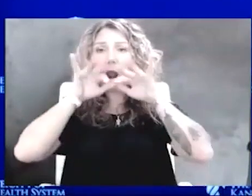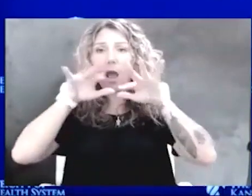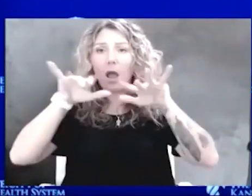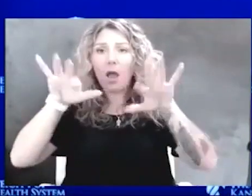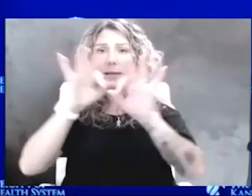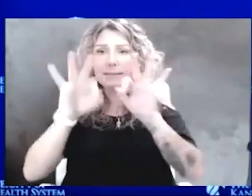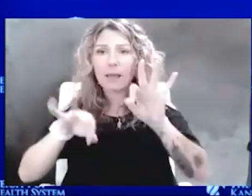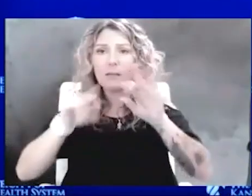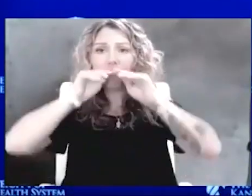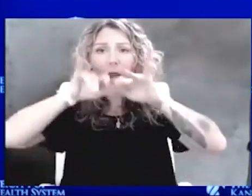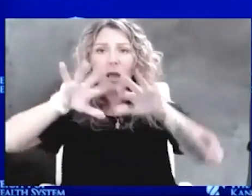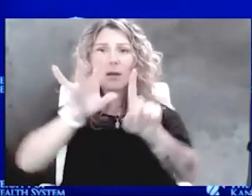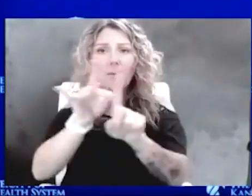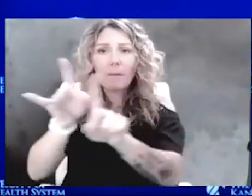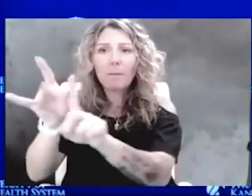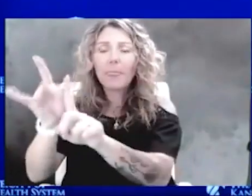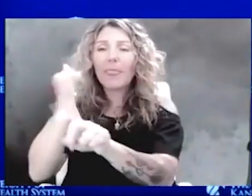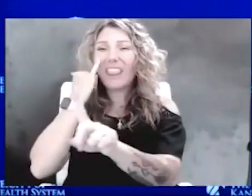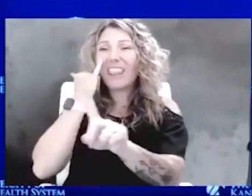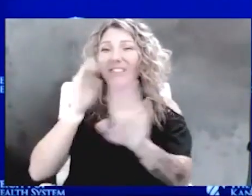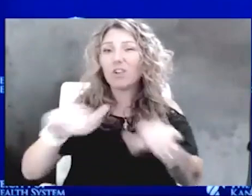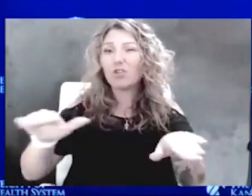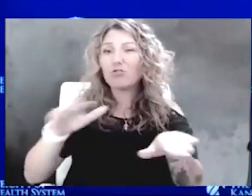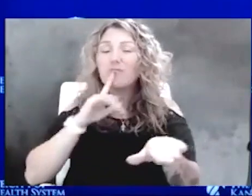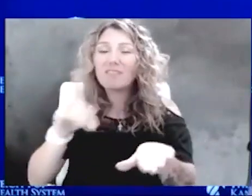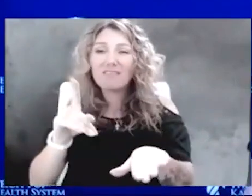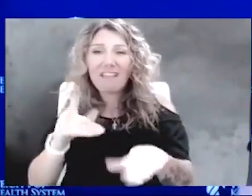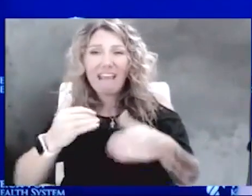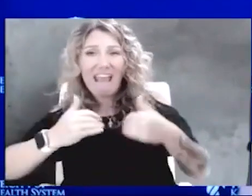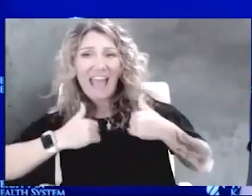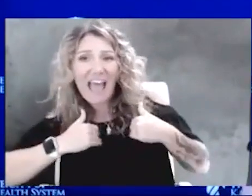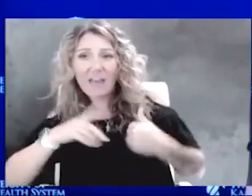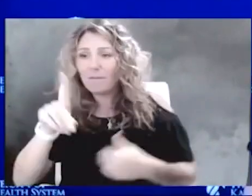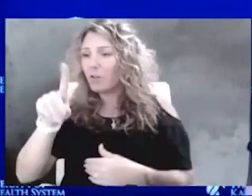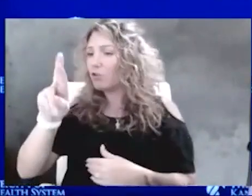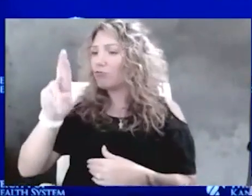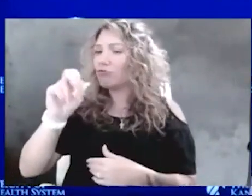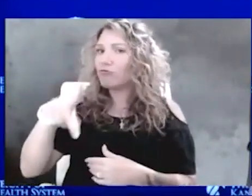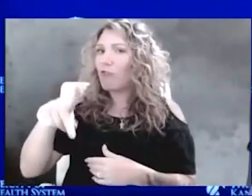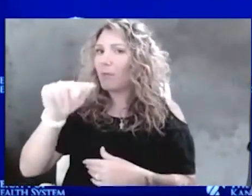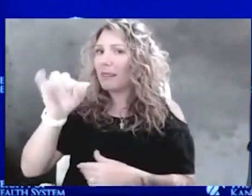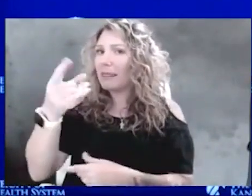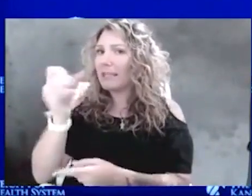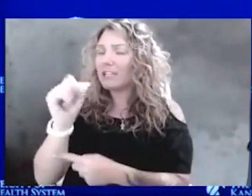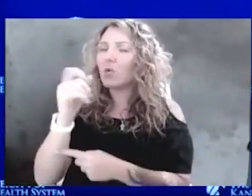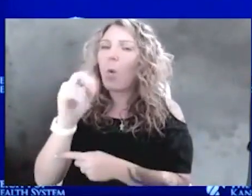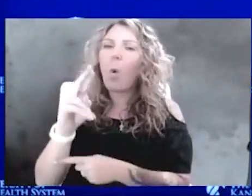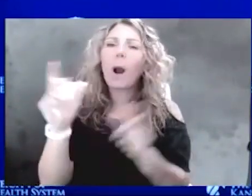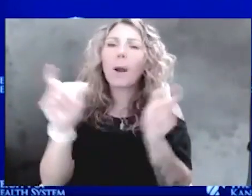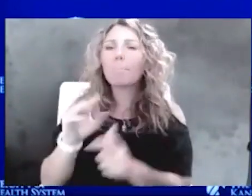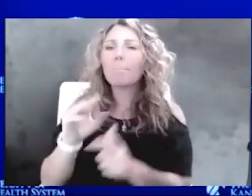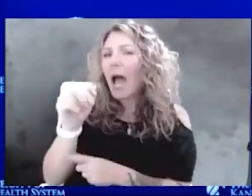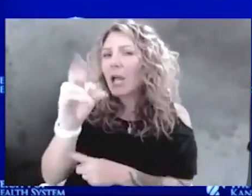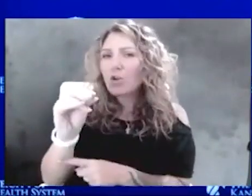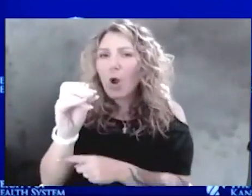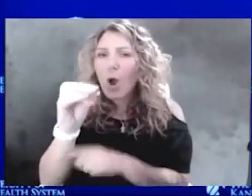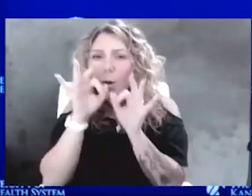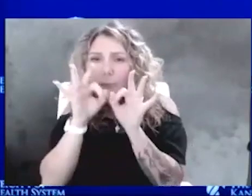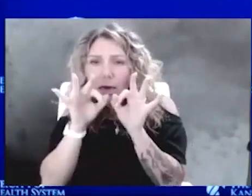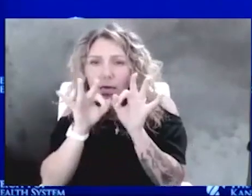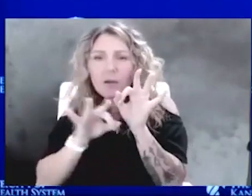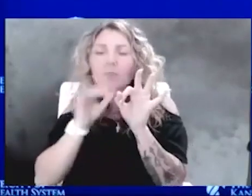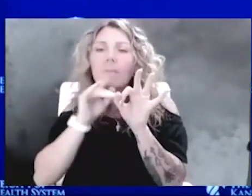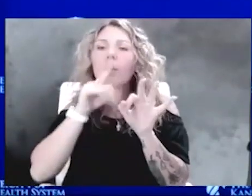those droplets or those microaerosols, it will be getting into their upper respiratory tract, and what we do believe is that it